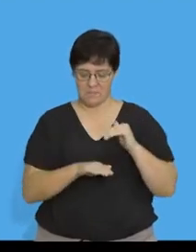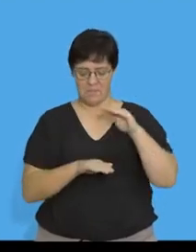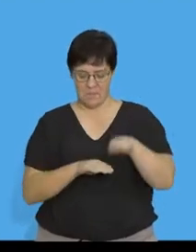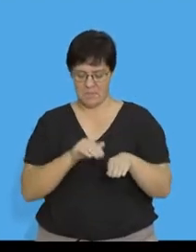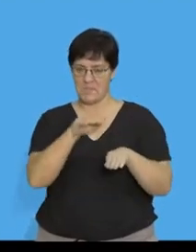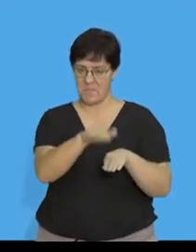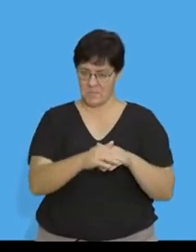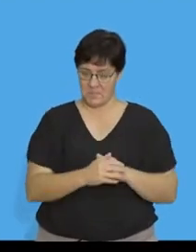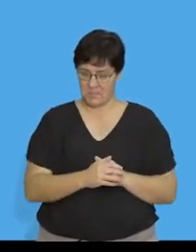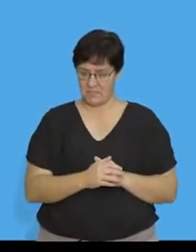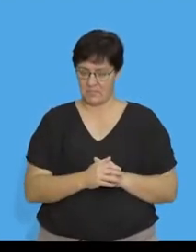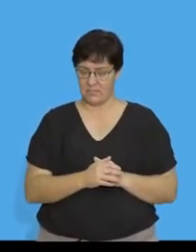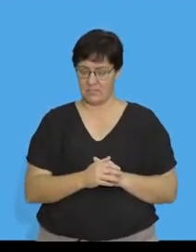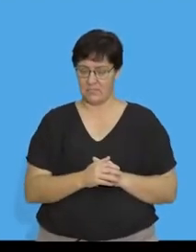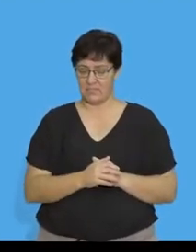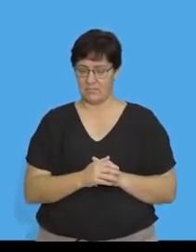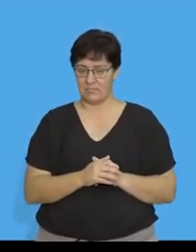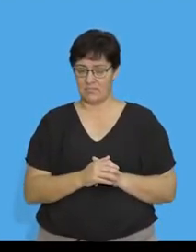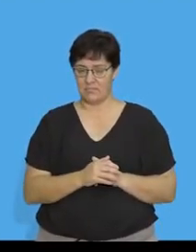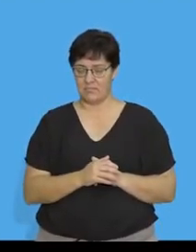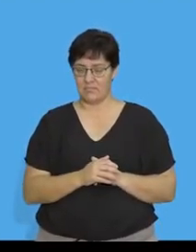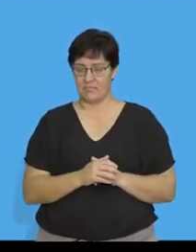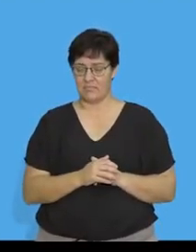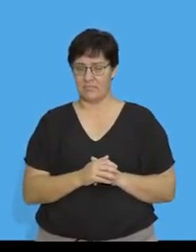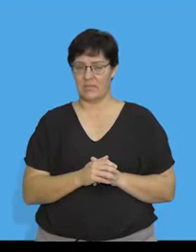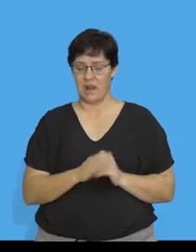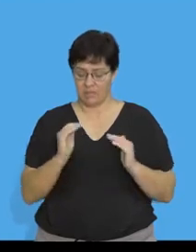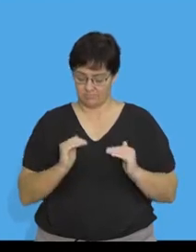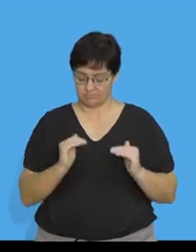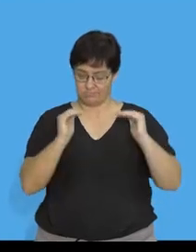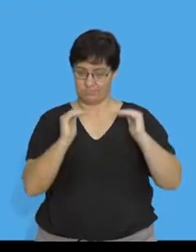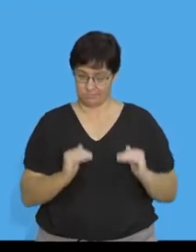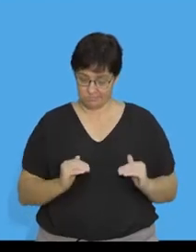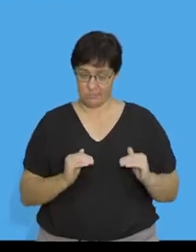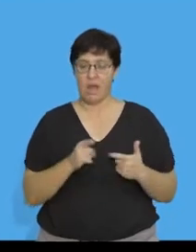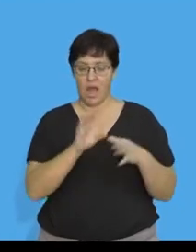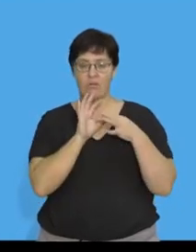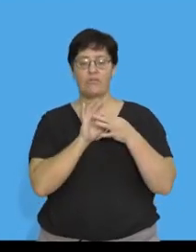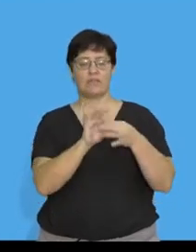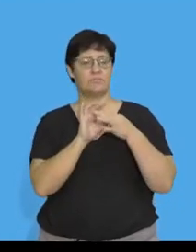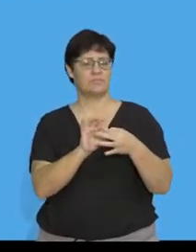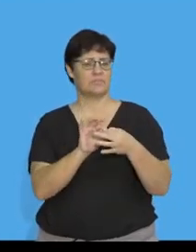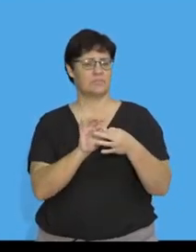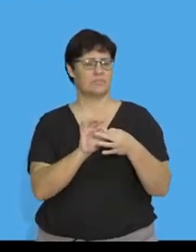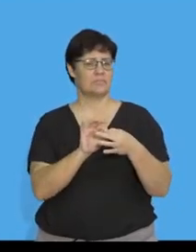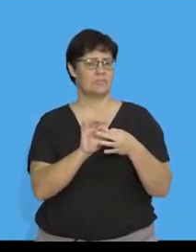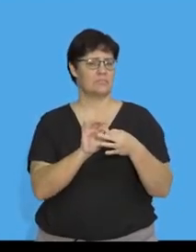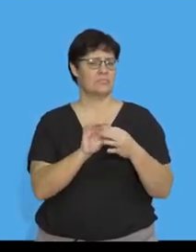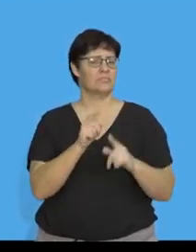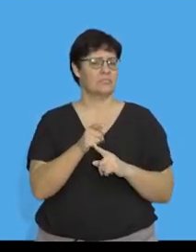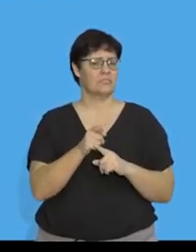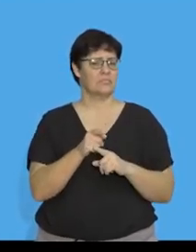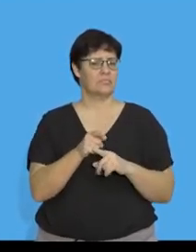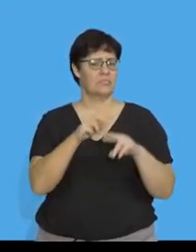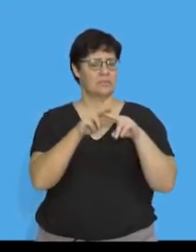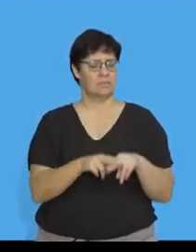data. And let's see if it works as well. So I'm going to remove my scribblings from there, and let's see if it